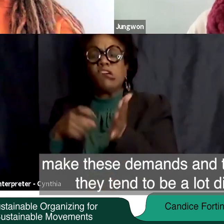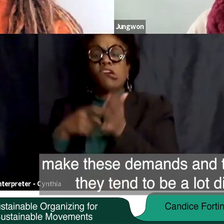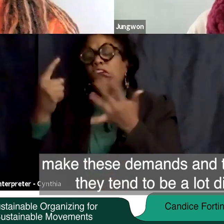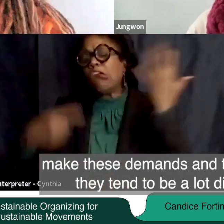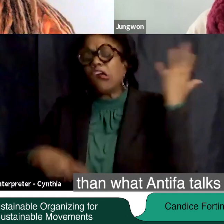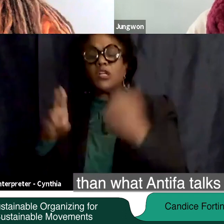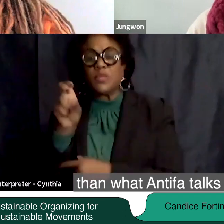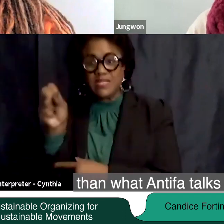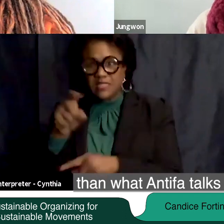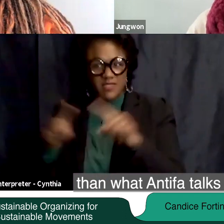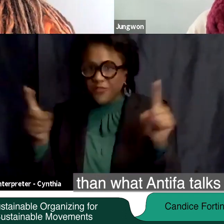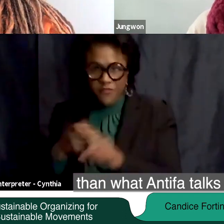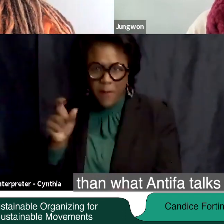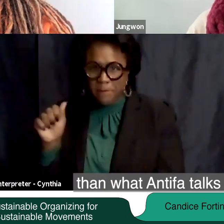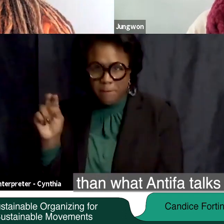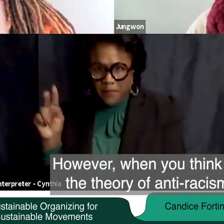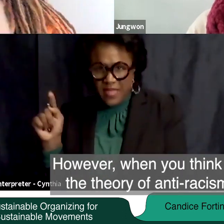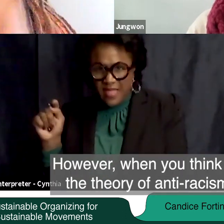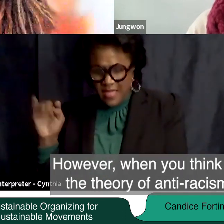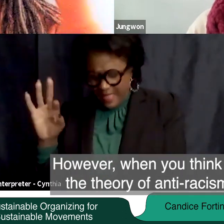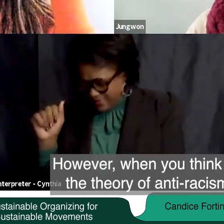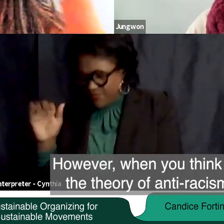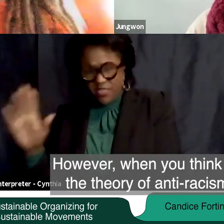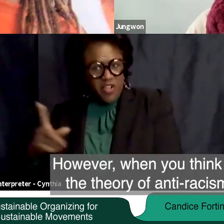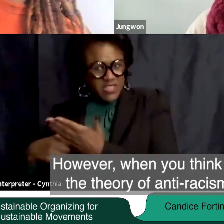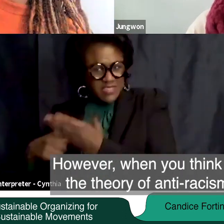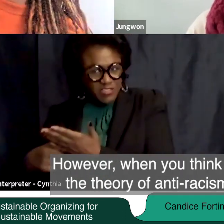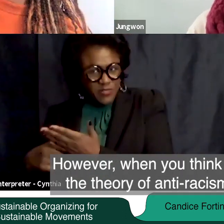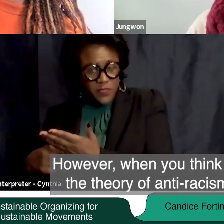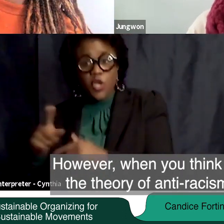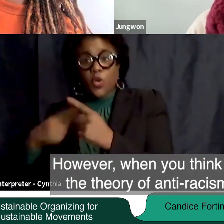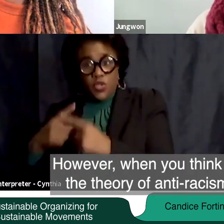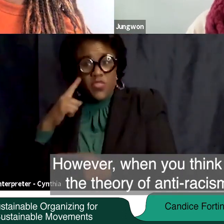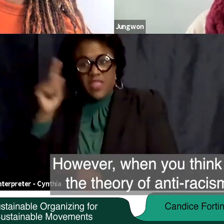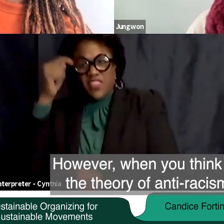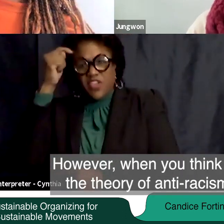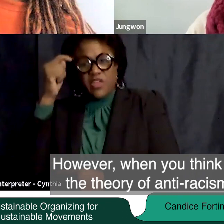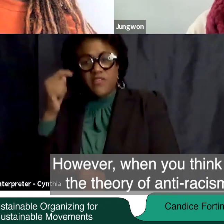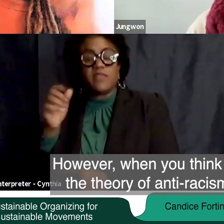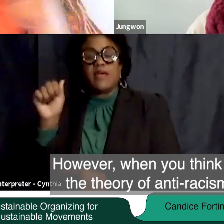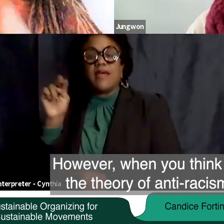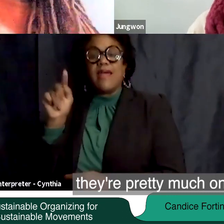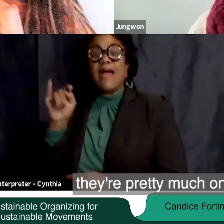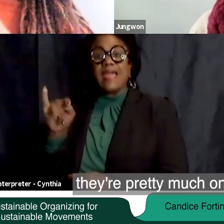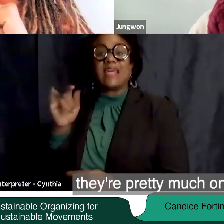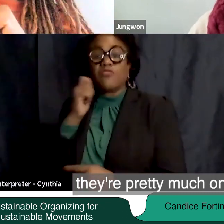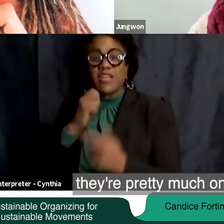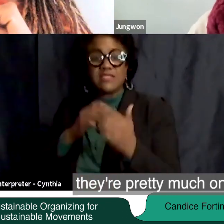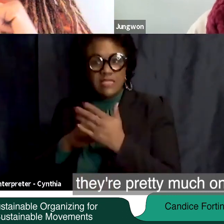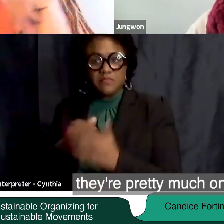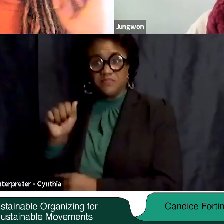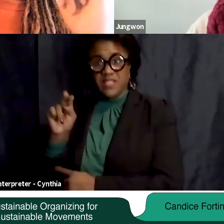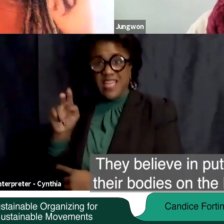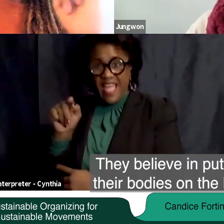to be a lot different than what Antifa talks about. However, when you think about like the theory of anti-racism, I think they're pretty much